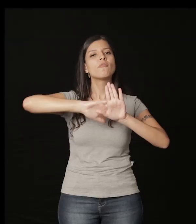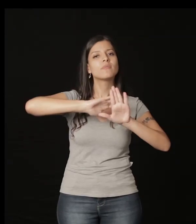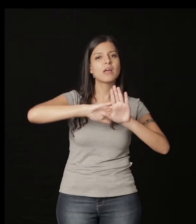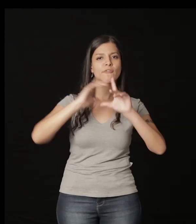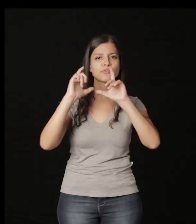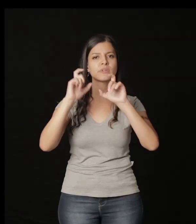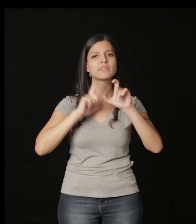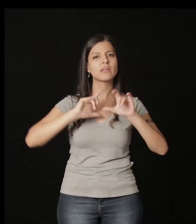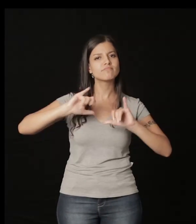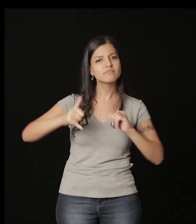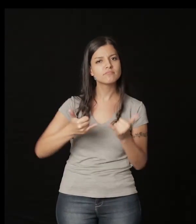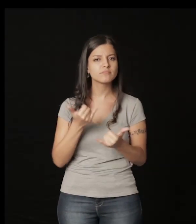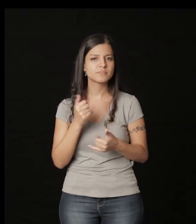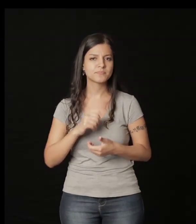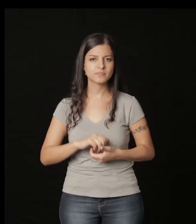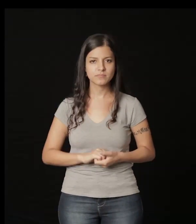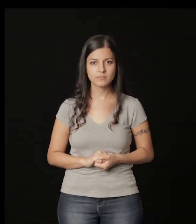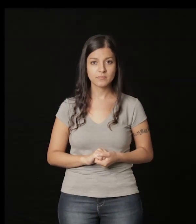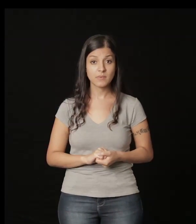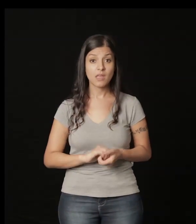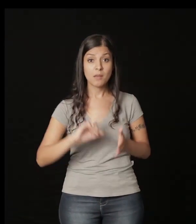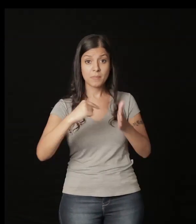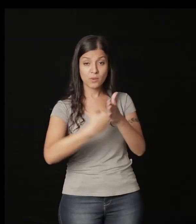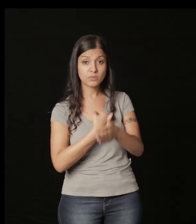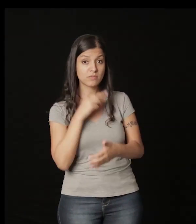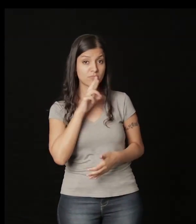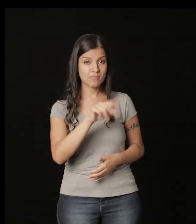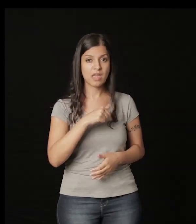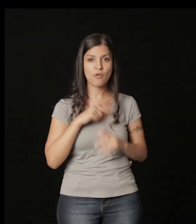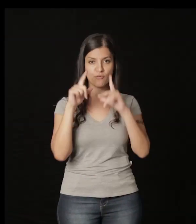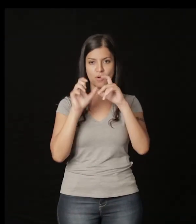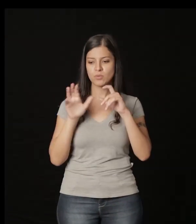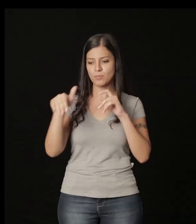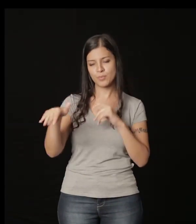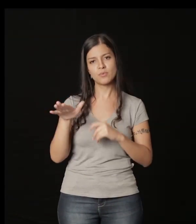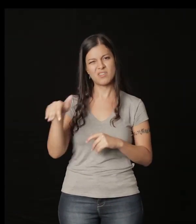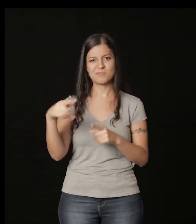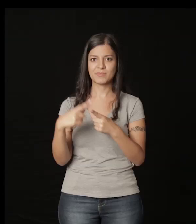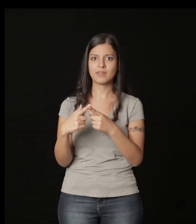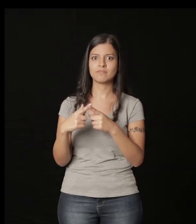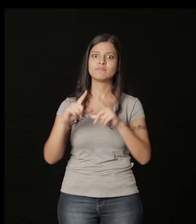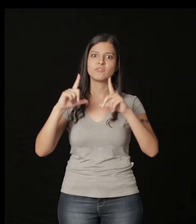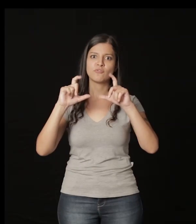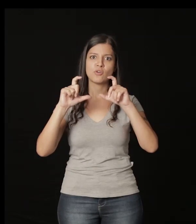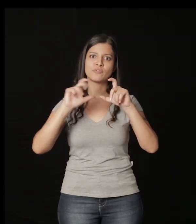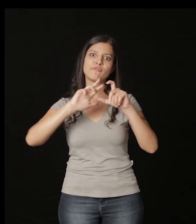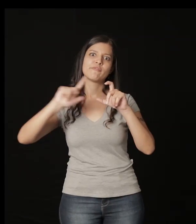And to answer your question, I'm just going to skip through these things because there's way too much.